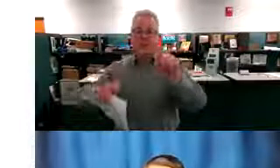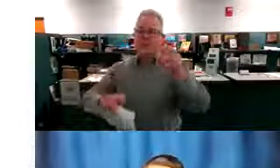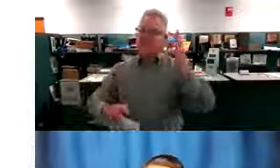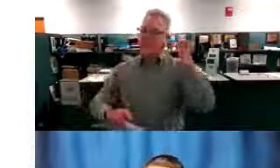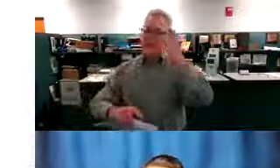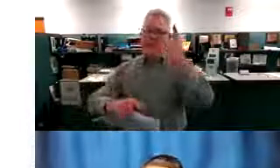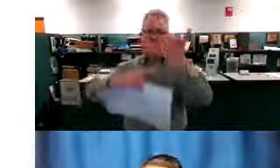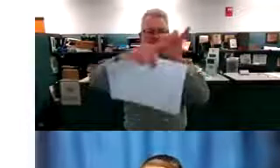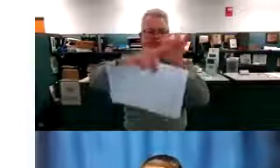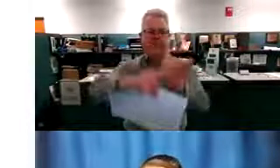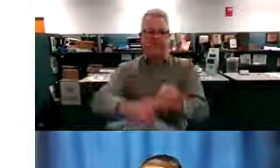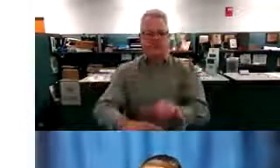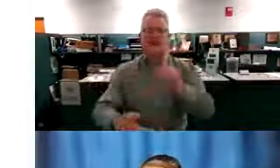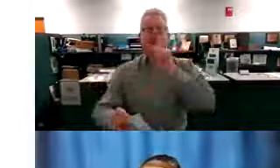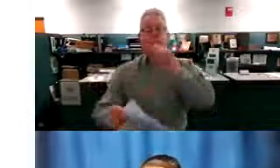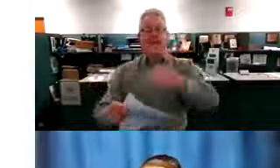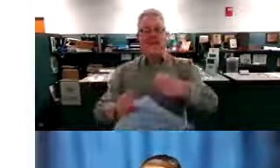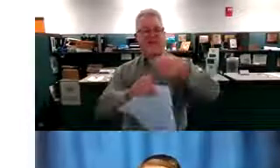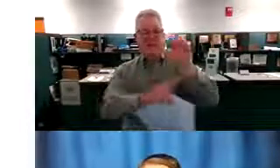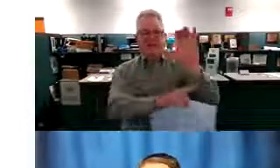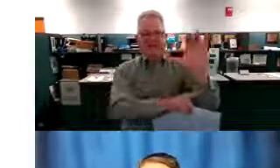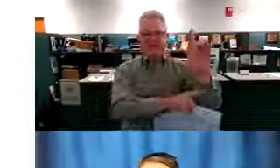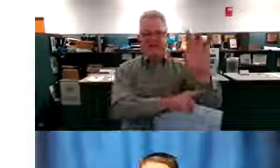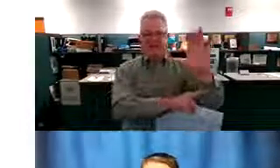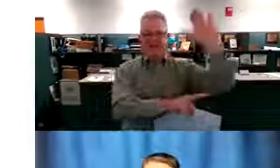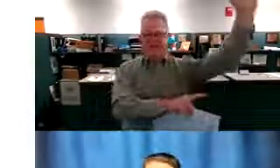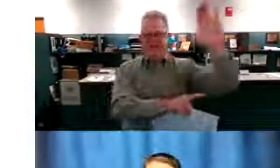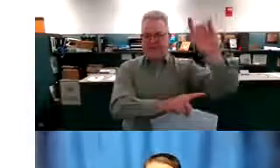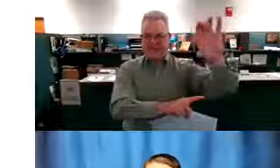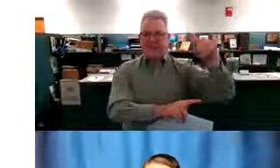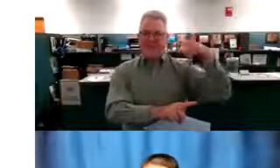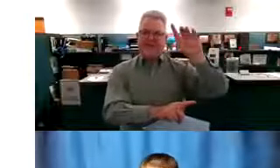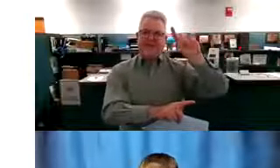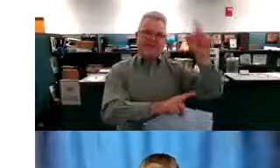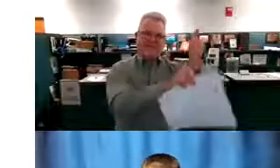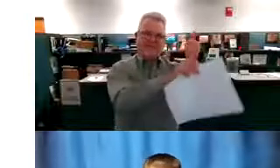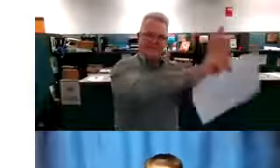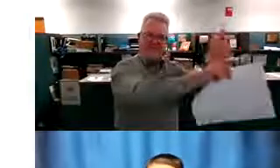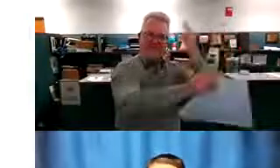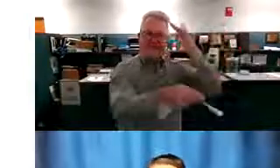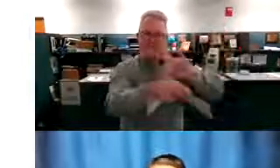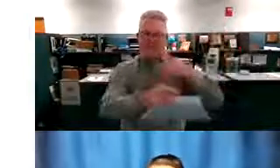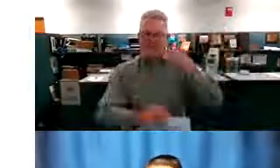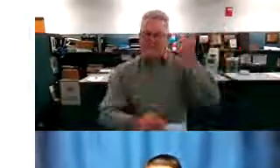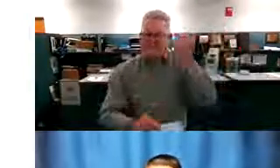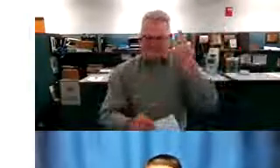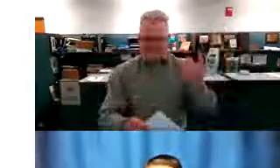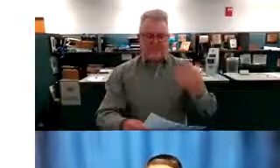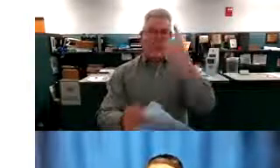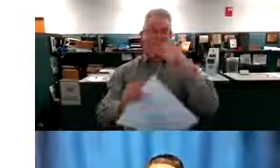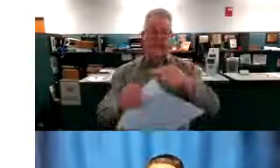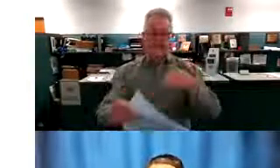The Department of Health, there was a number of questions that have some significant words, and talking to some